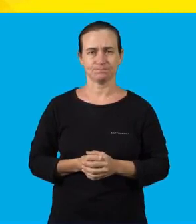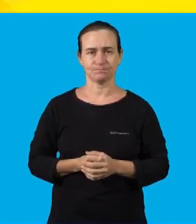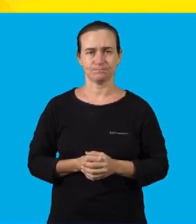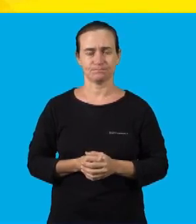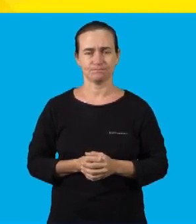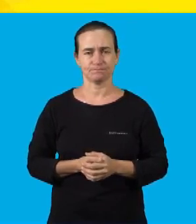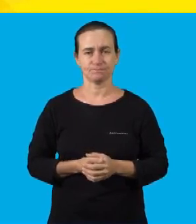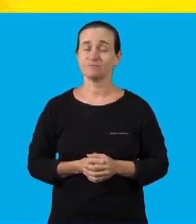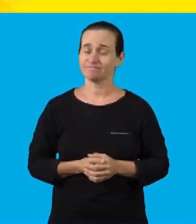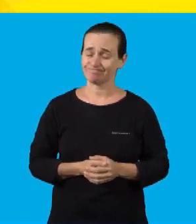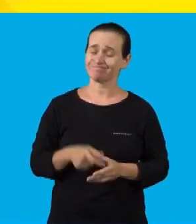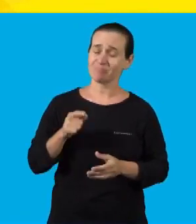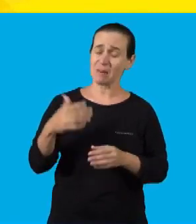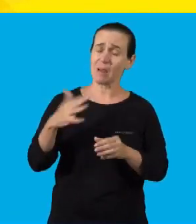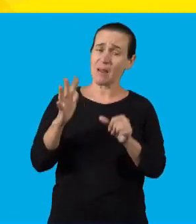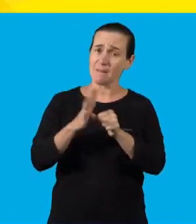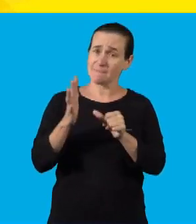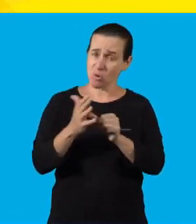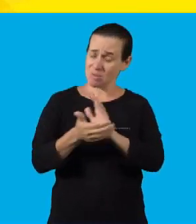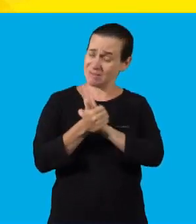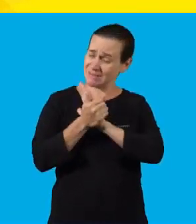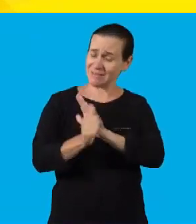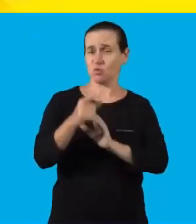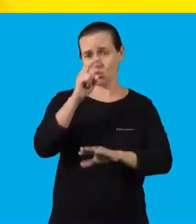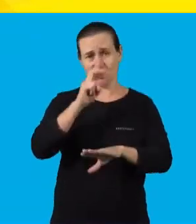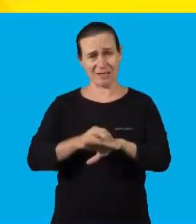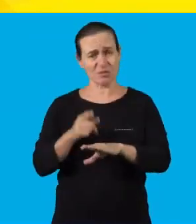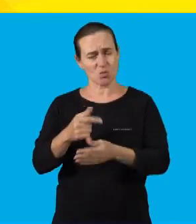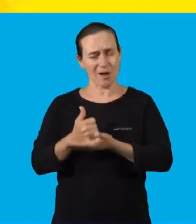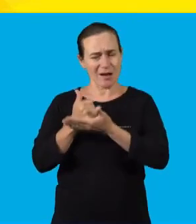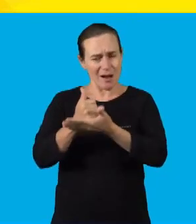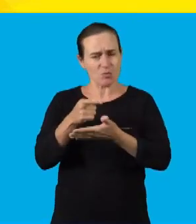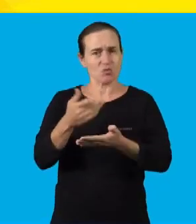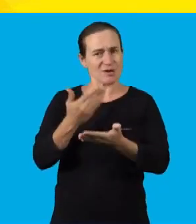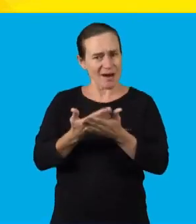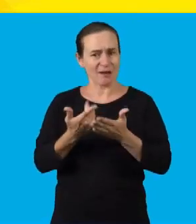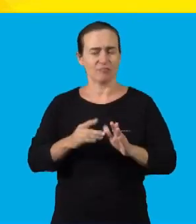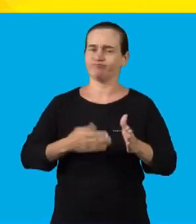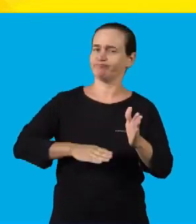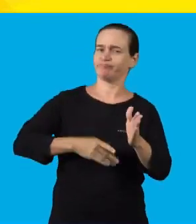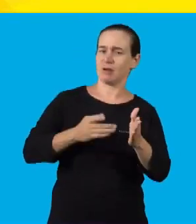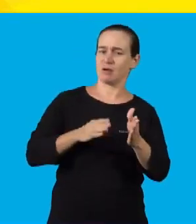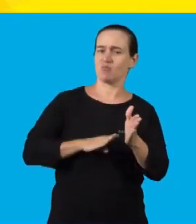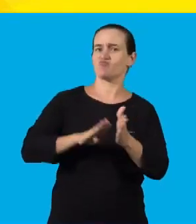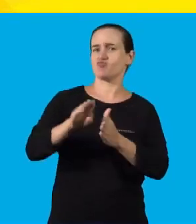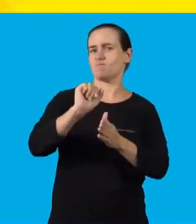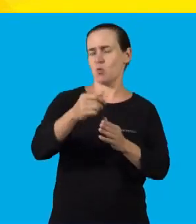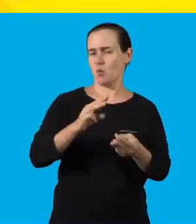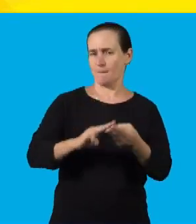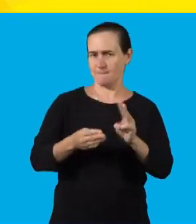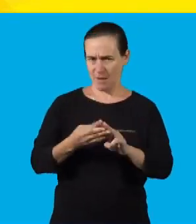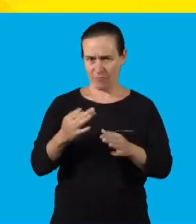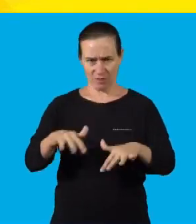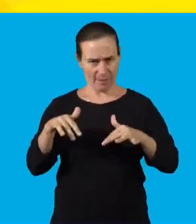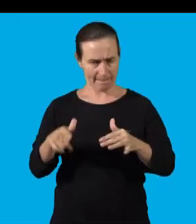we are looking at certain skills that you will need so that you can have a better performance in that